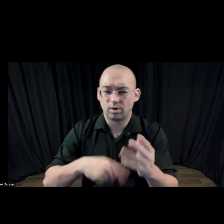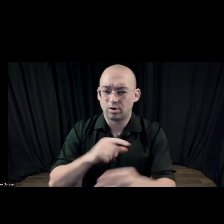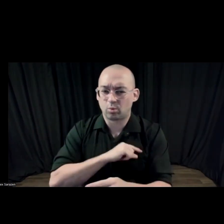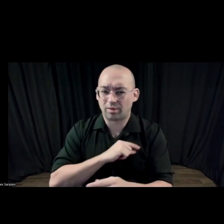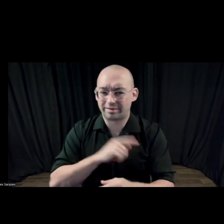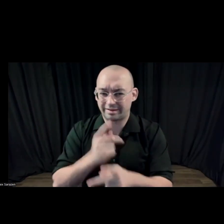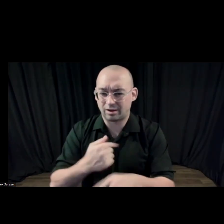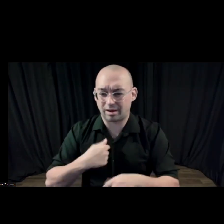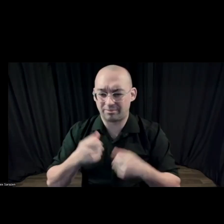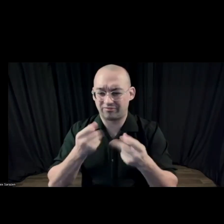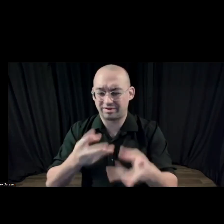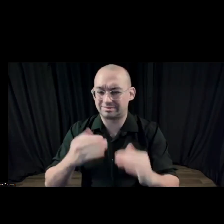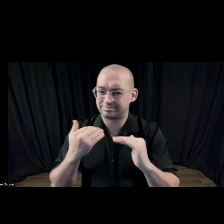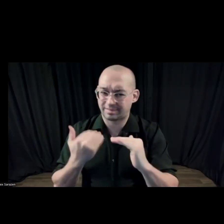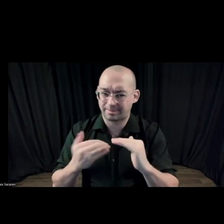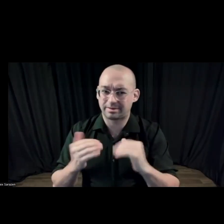struggles.